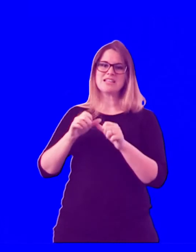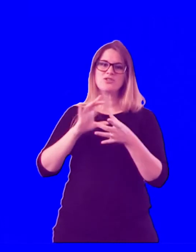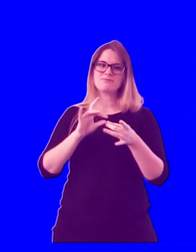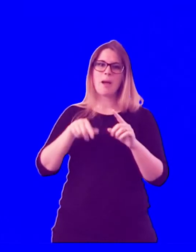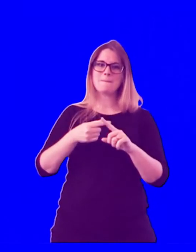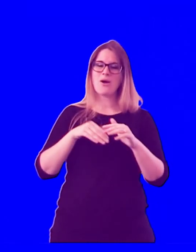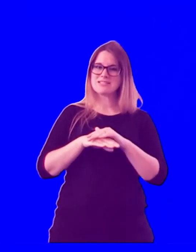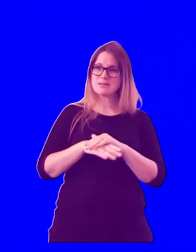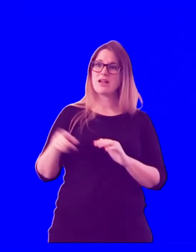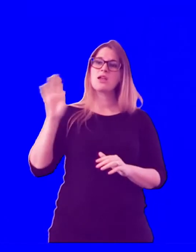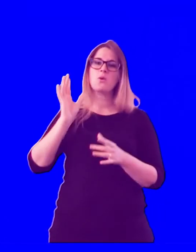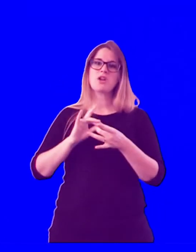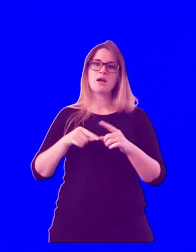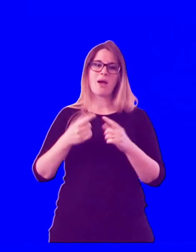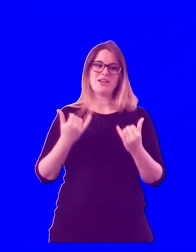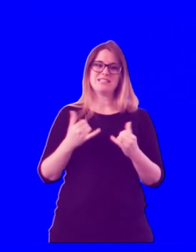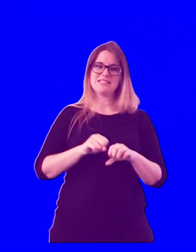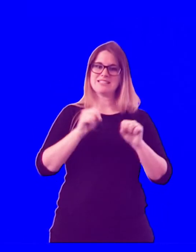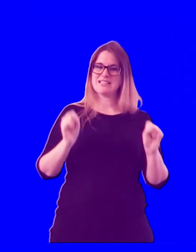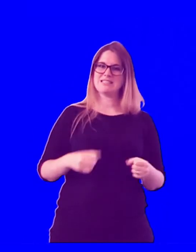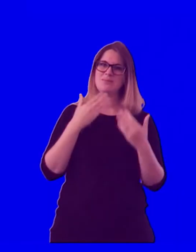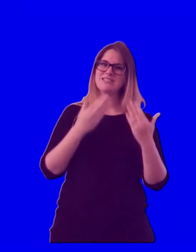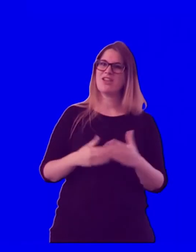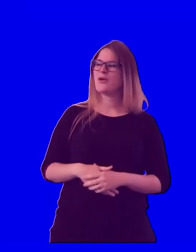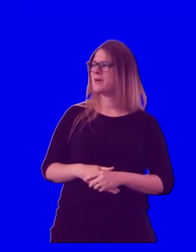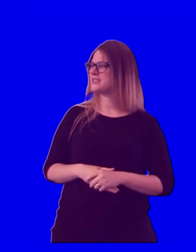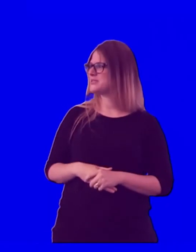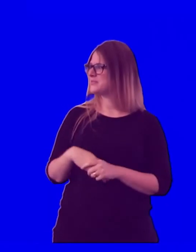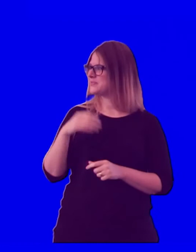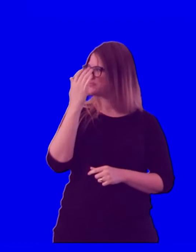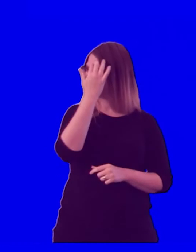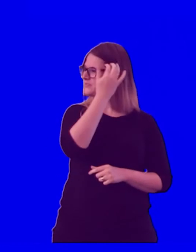accessibility as he talks about existing systems. Thank you very much.